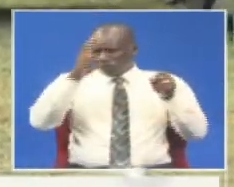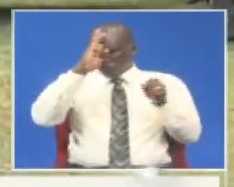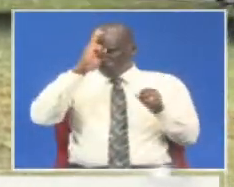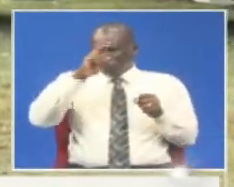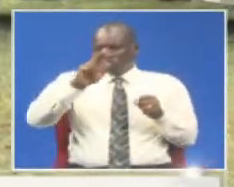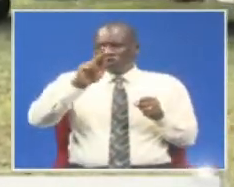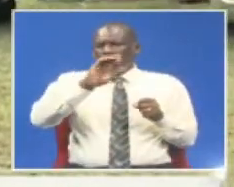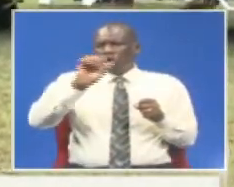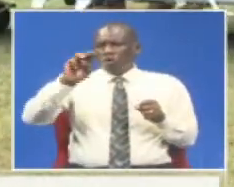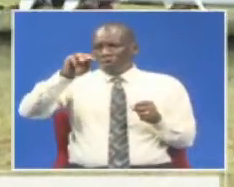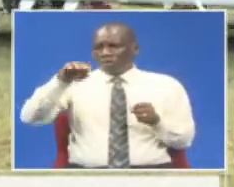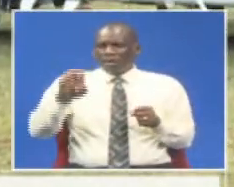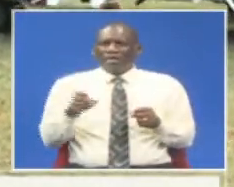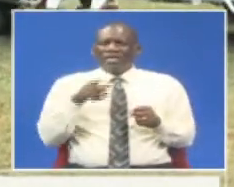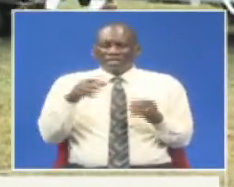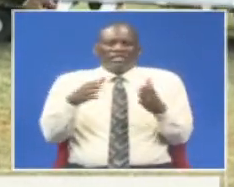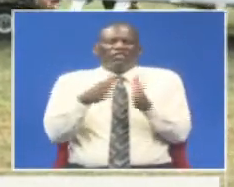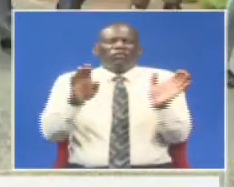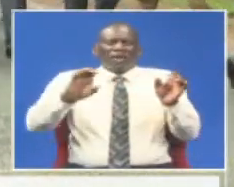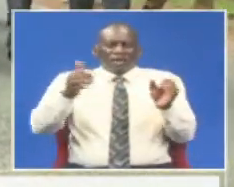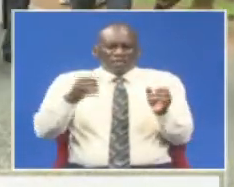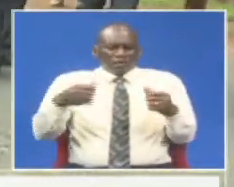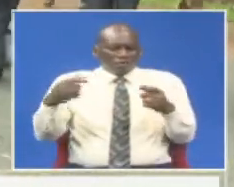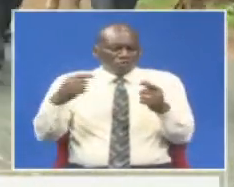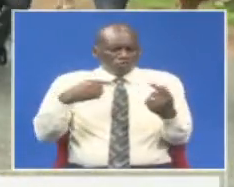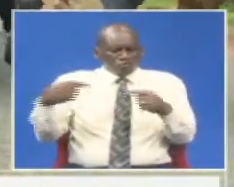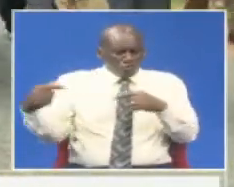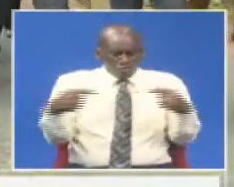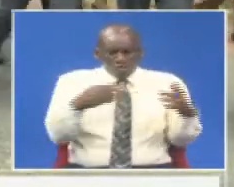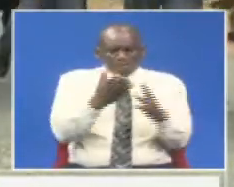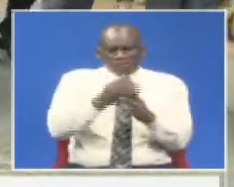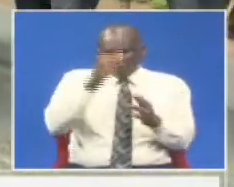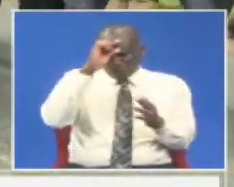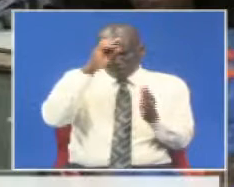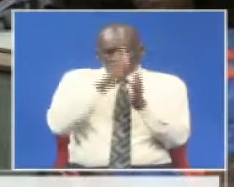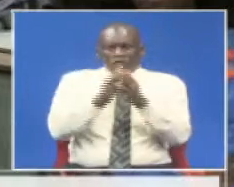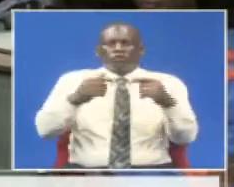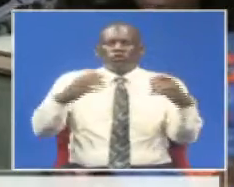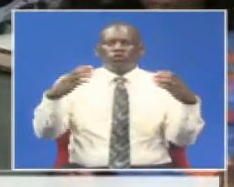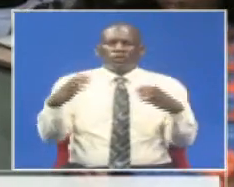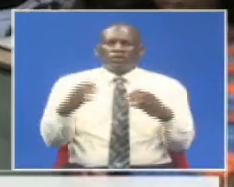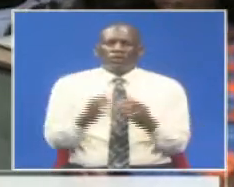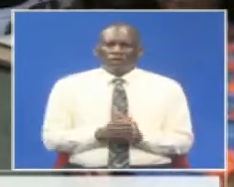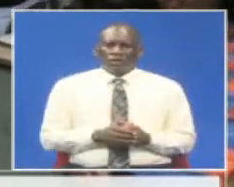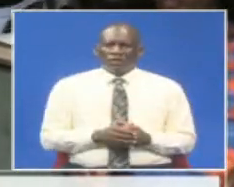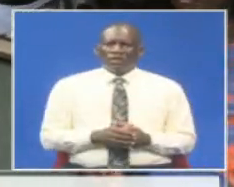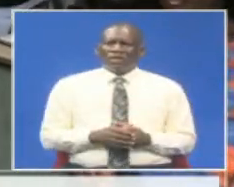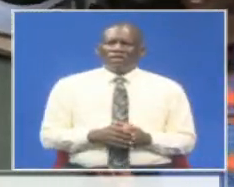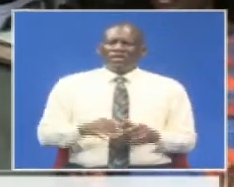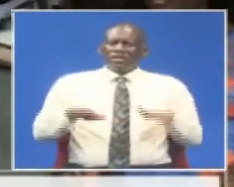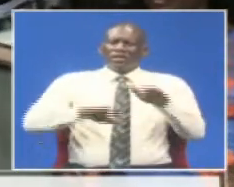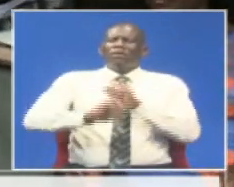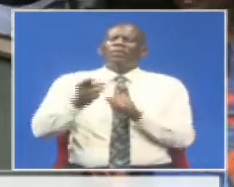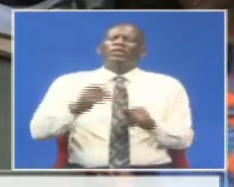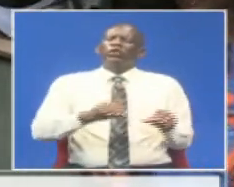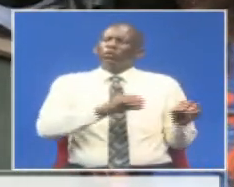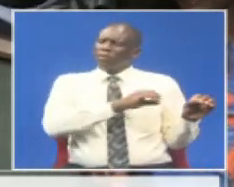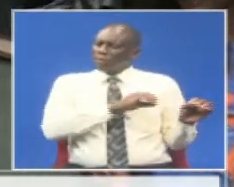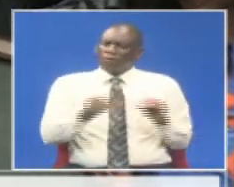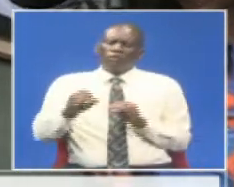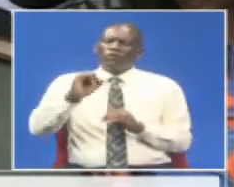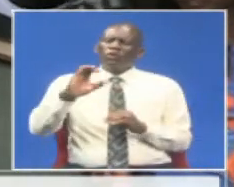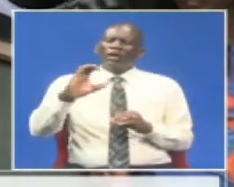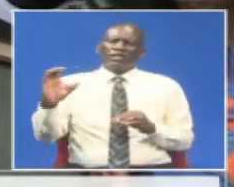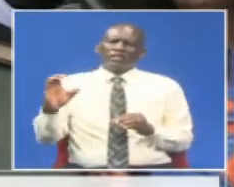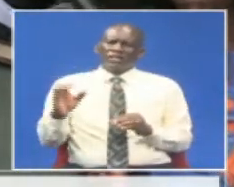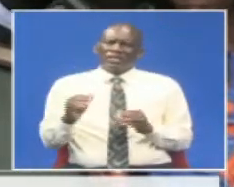Japhet Koome has opened another battlefront between the government and the opposition. Gachagua tunapeleka Hague. Na